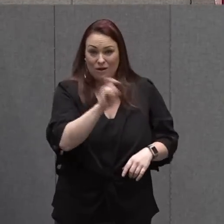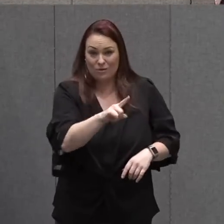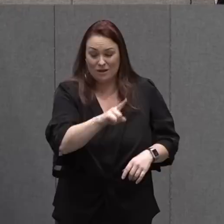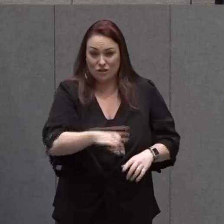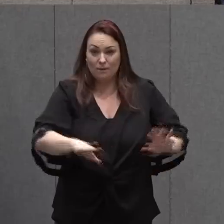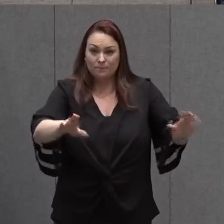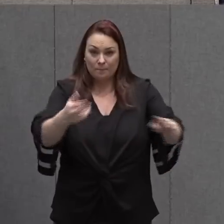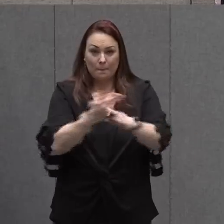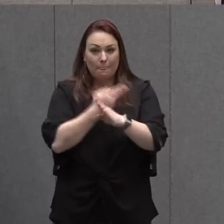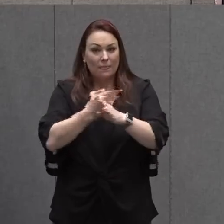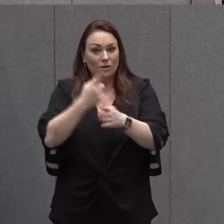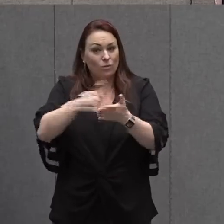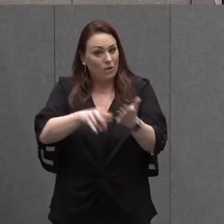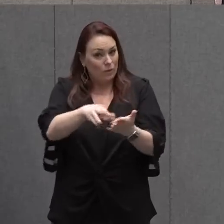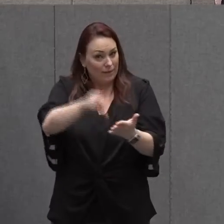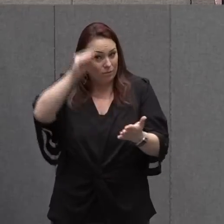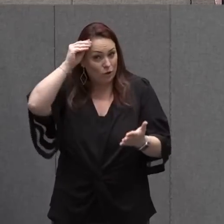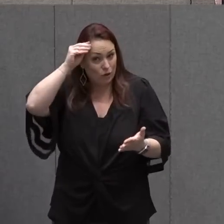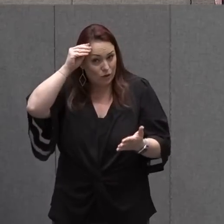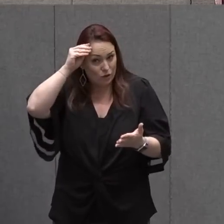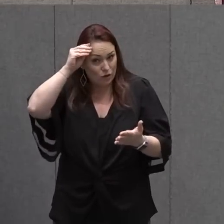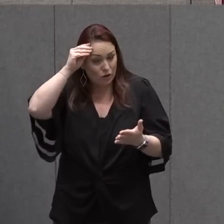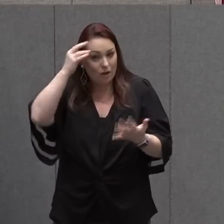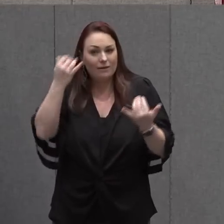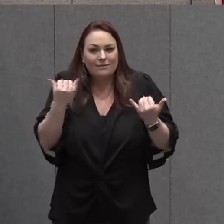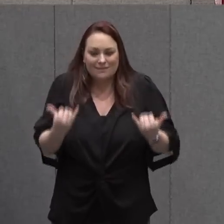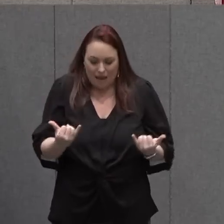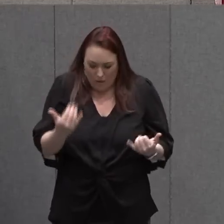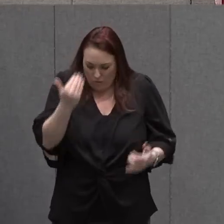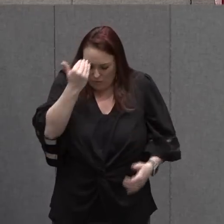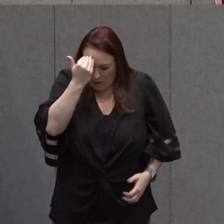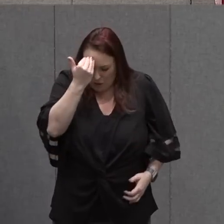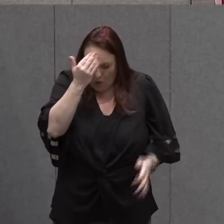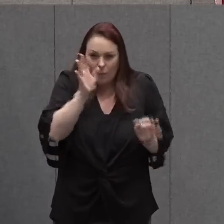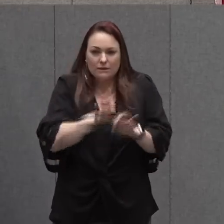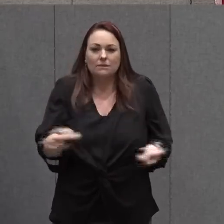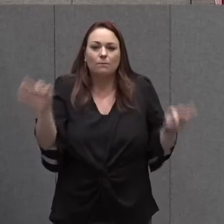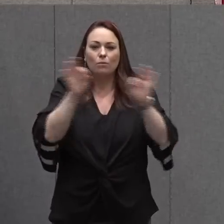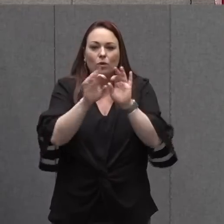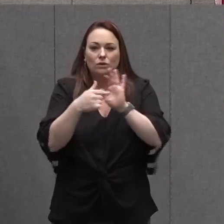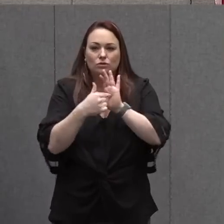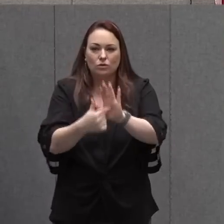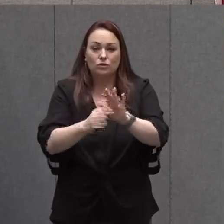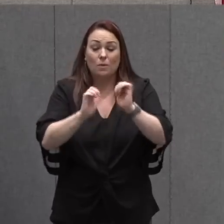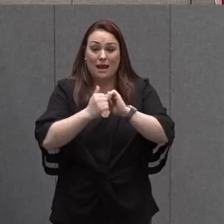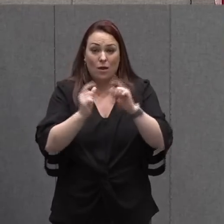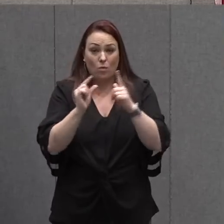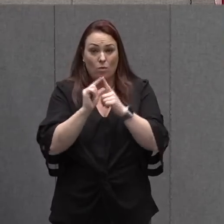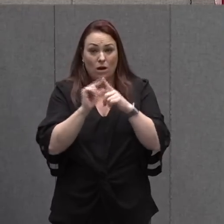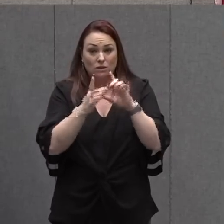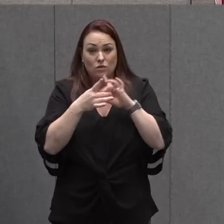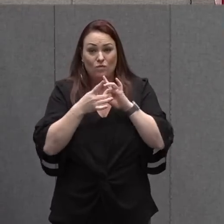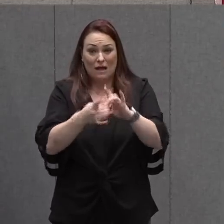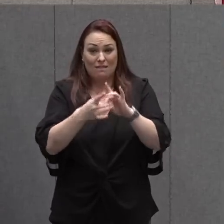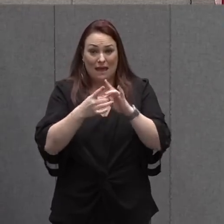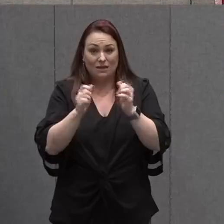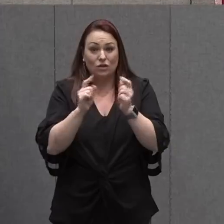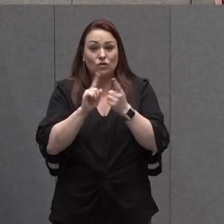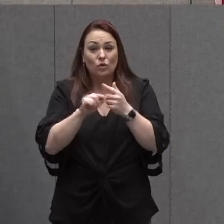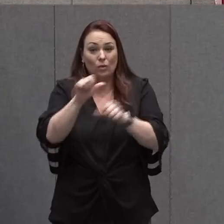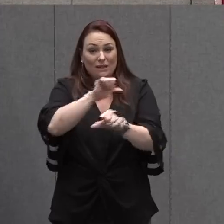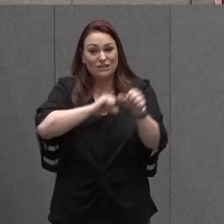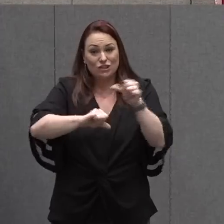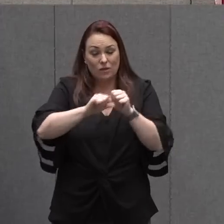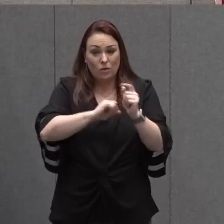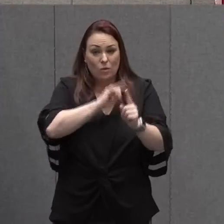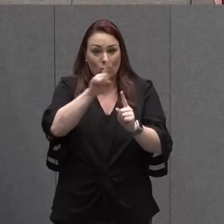was, using what we learned, we now know that it is important to show how words relate to each other. When